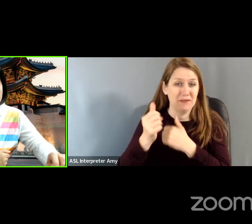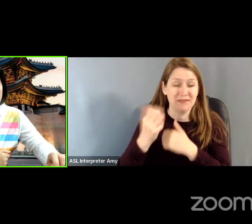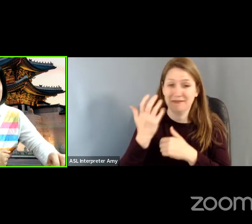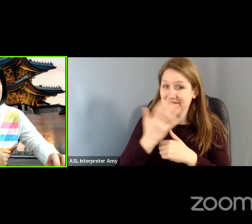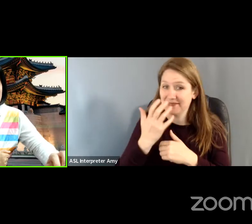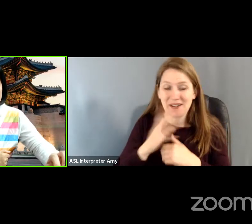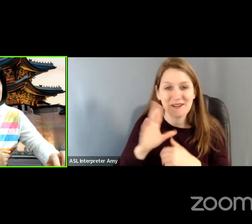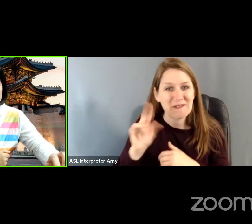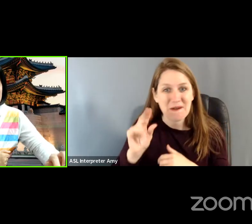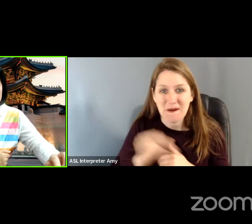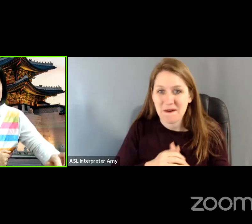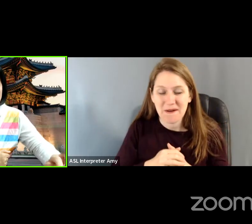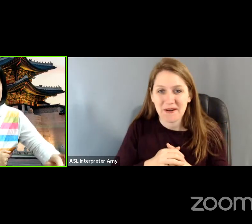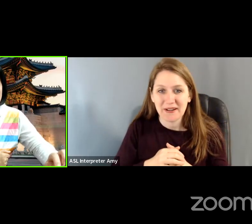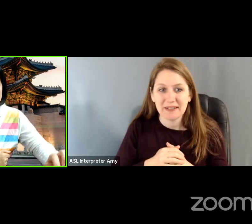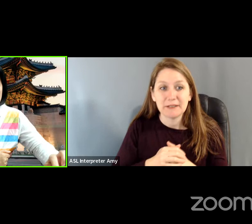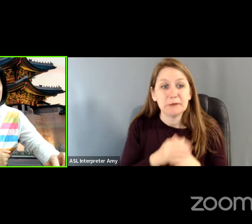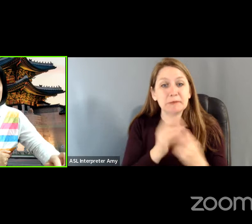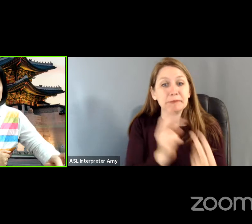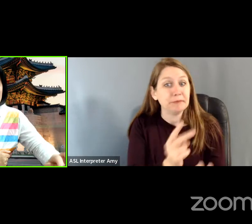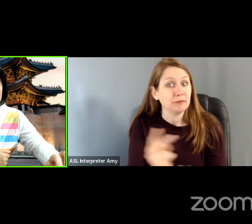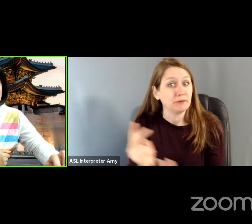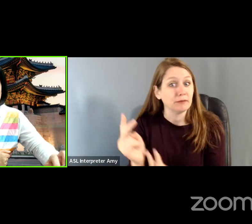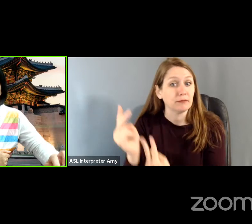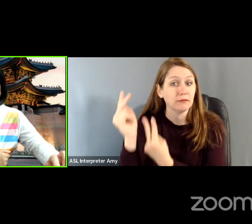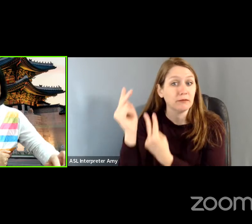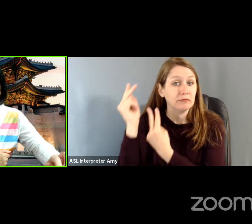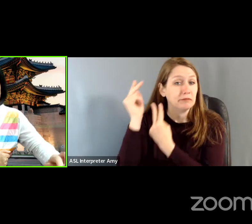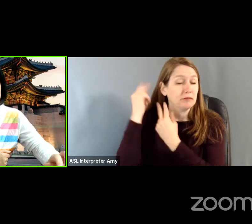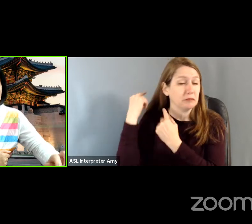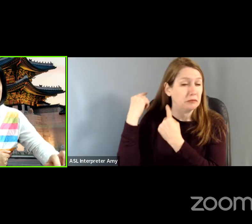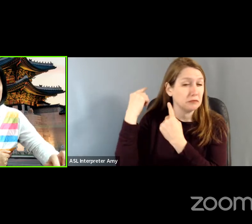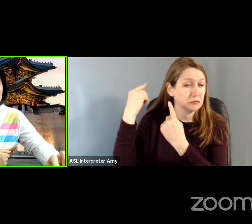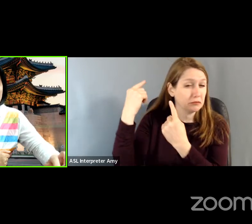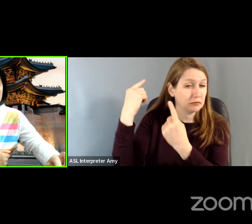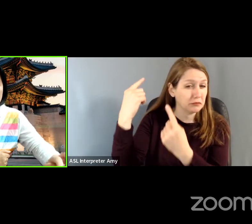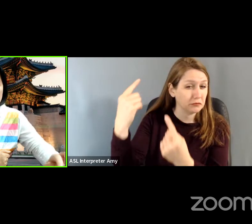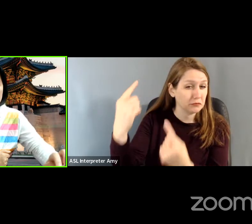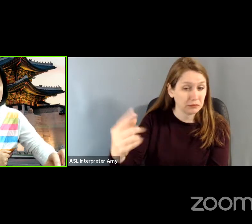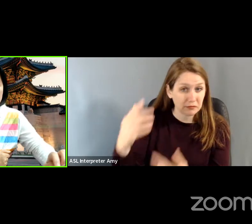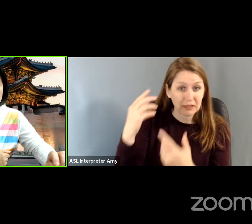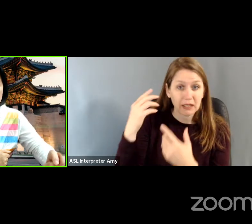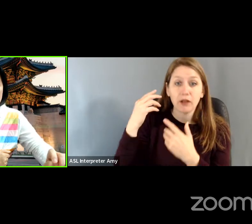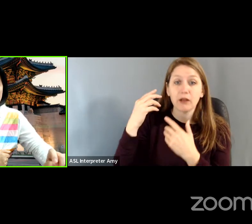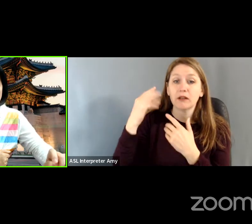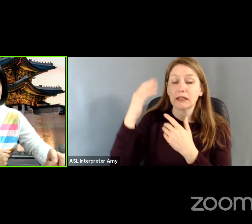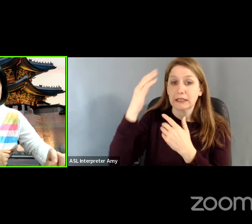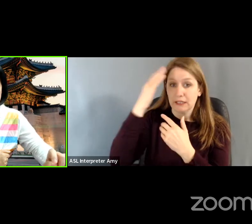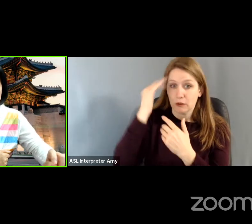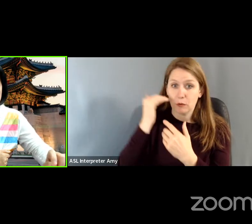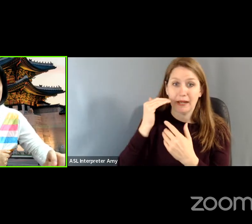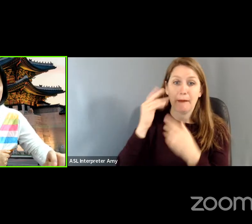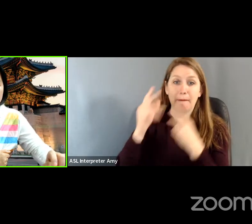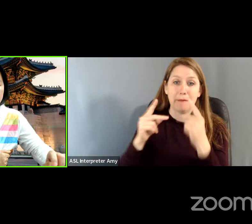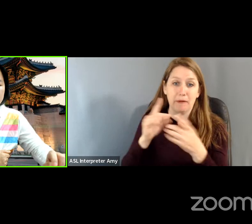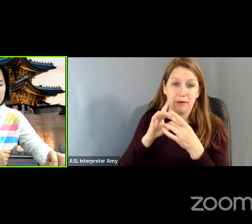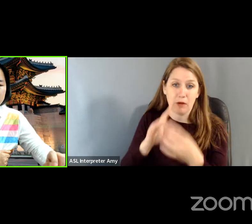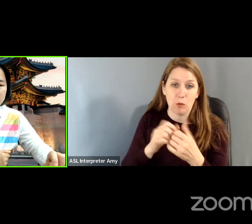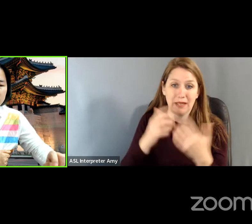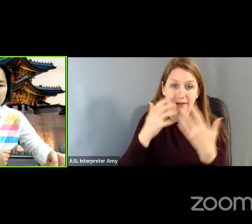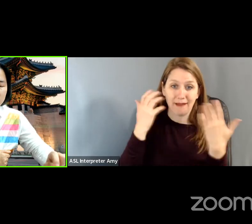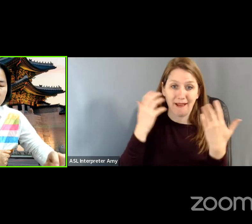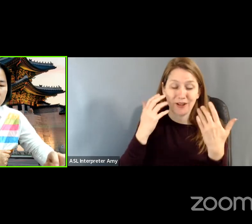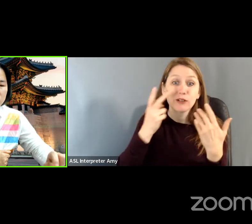Looking back on the long history of Koreans and tigers, this change of image is actually